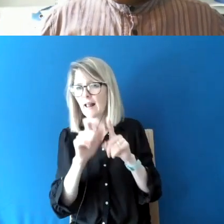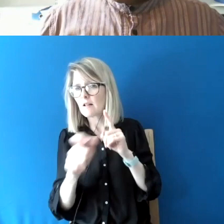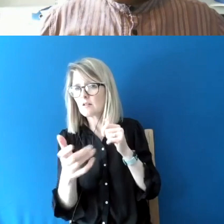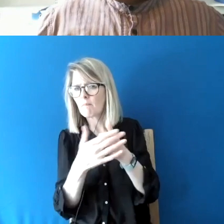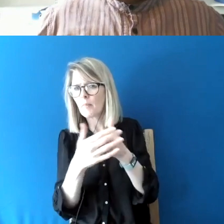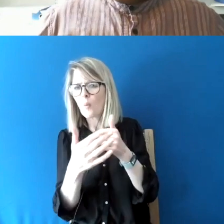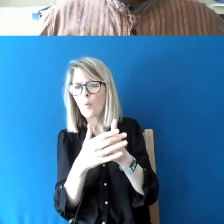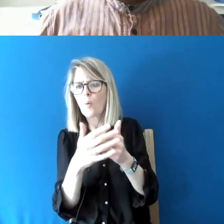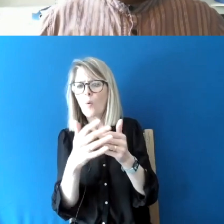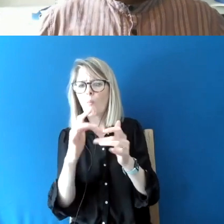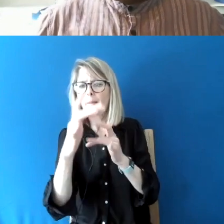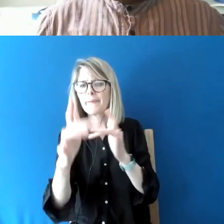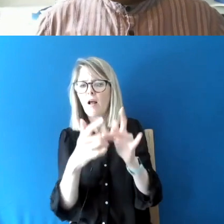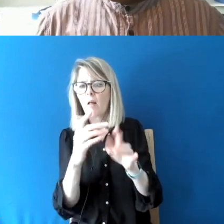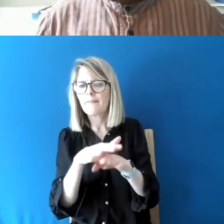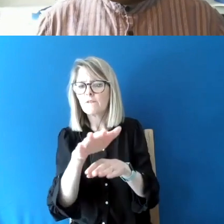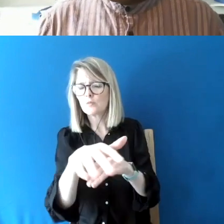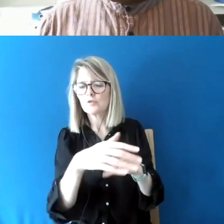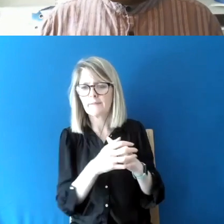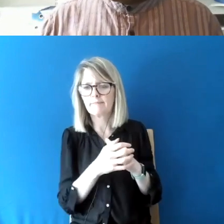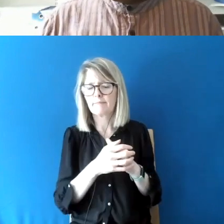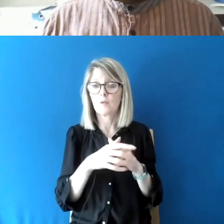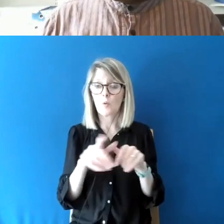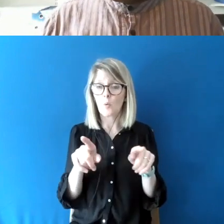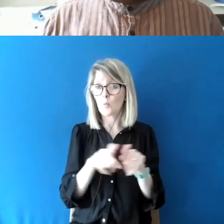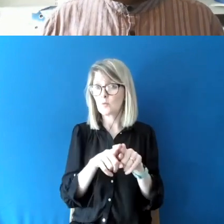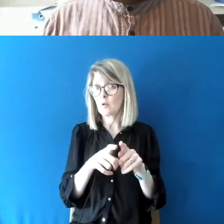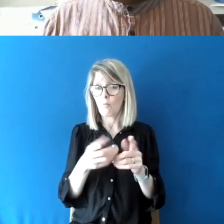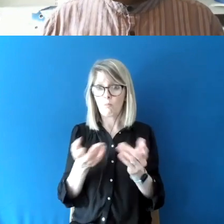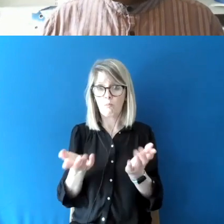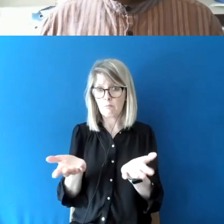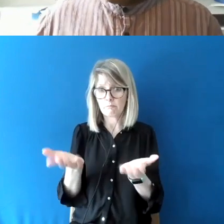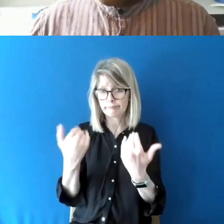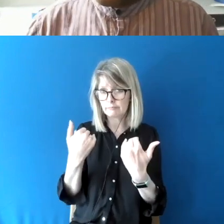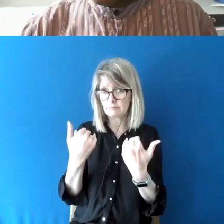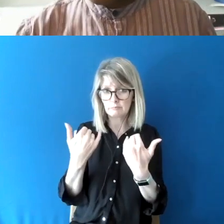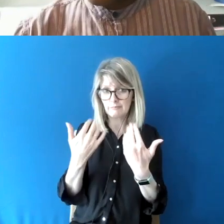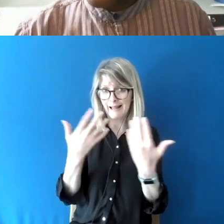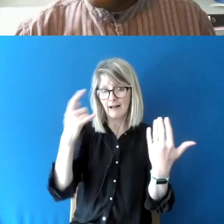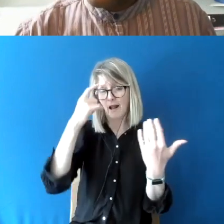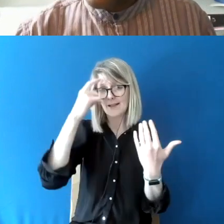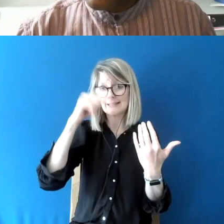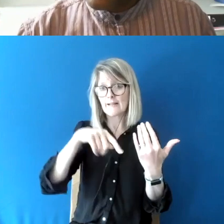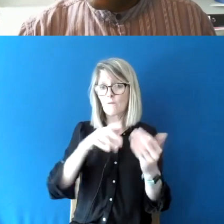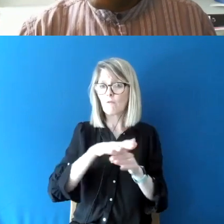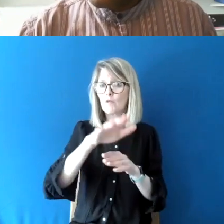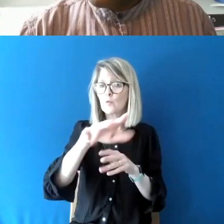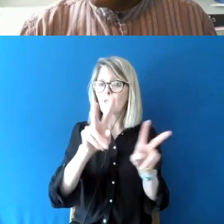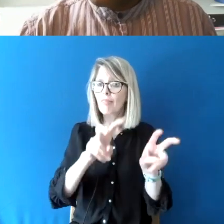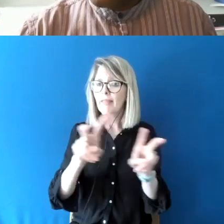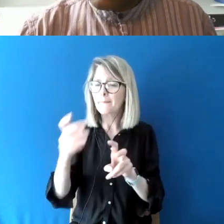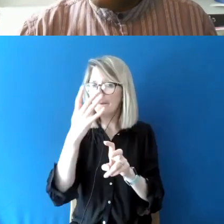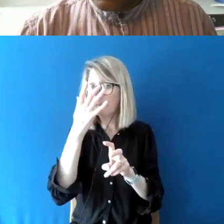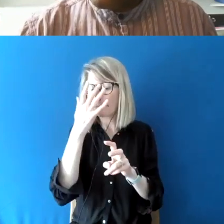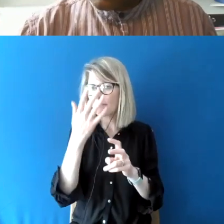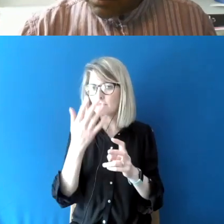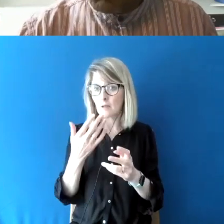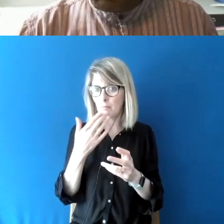as well. And we're also really happy to receive suggestions for future themes and topics, so you can send